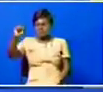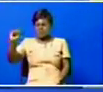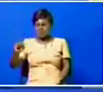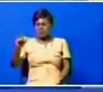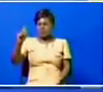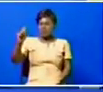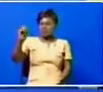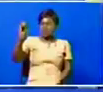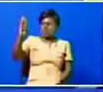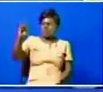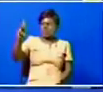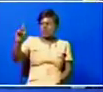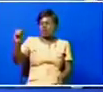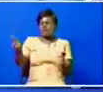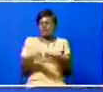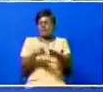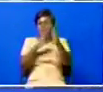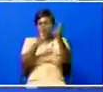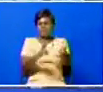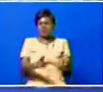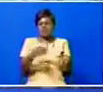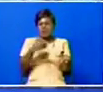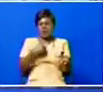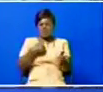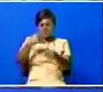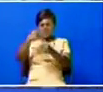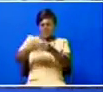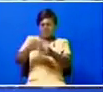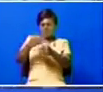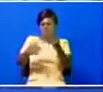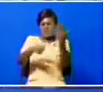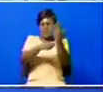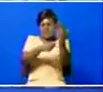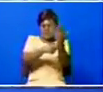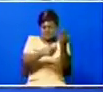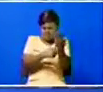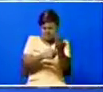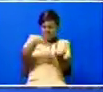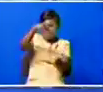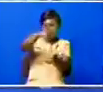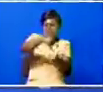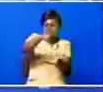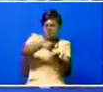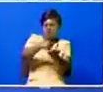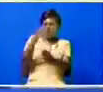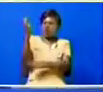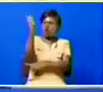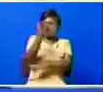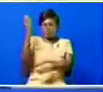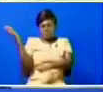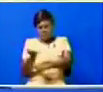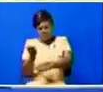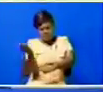Keriako Tobiko. Alongside the report came a sealed envelope containing details of those involved in illegal logging.